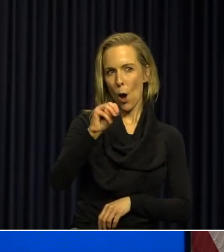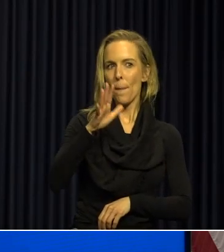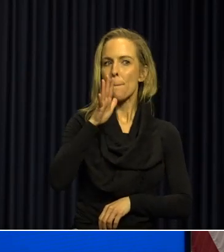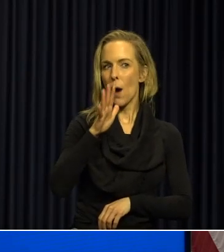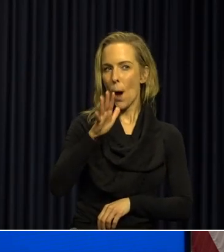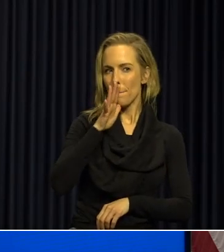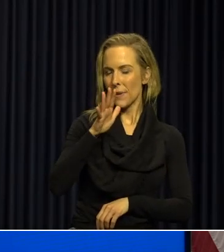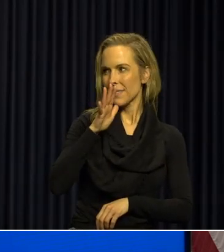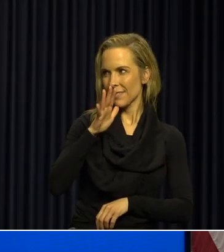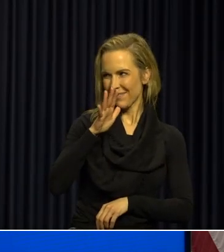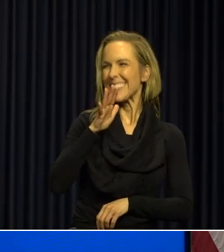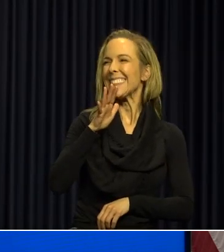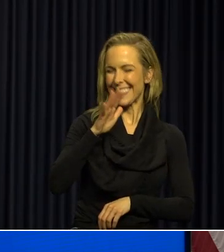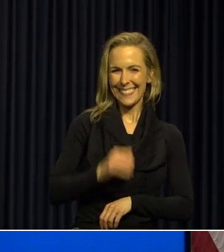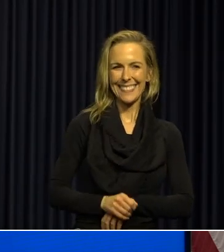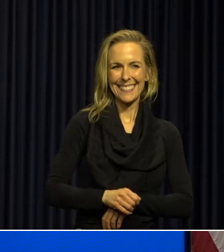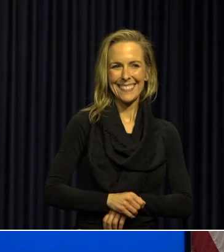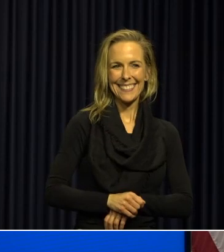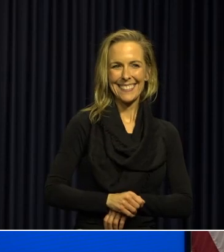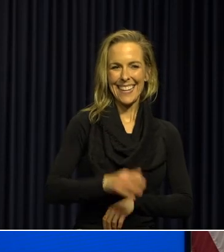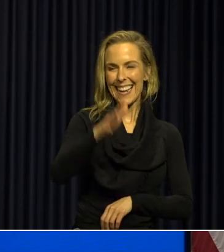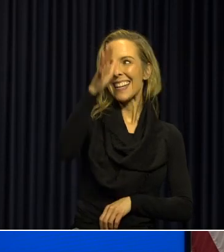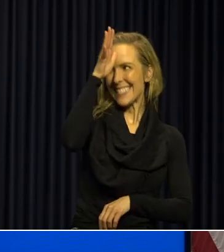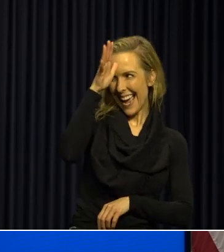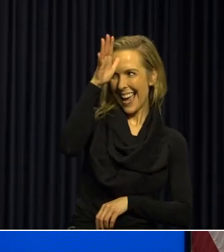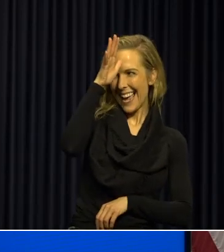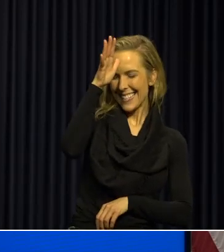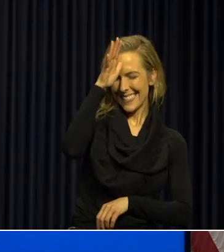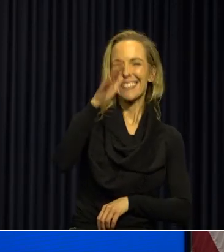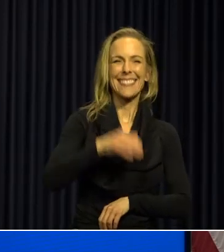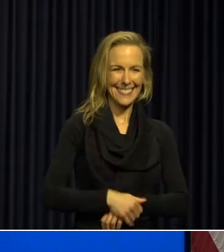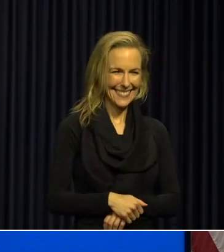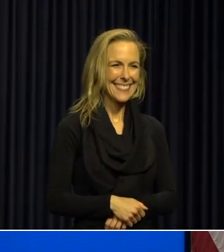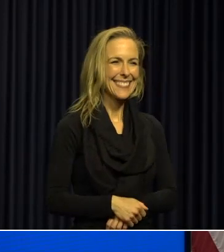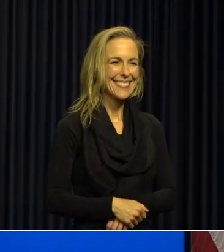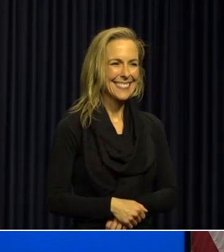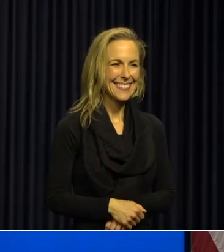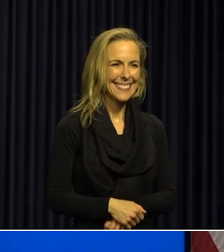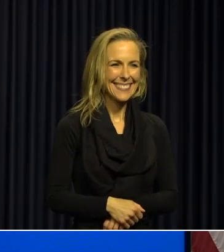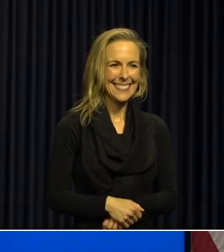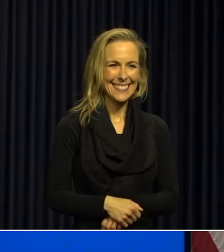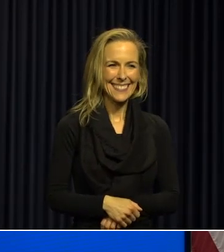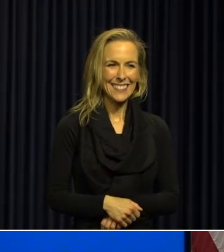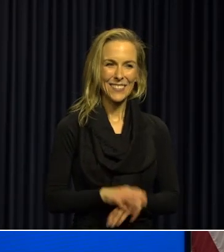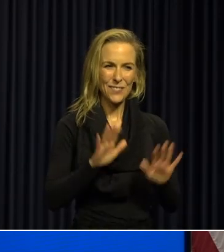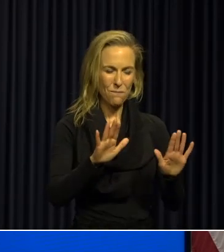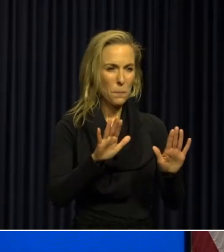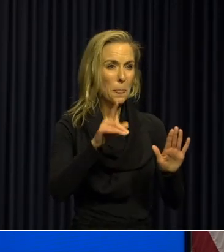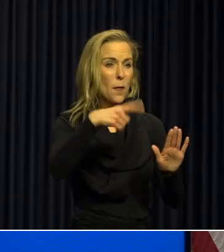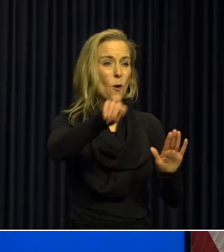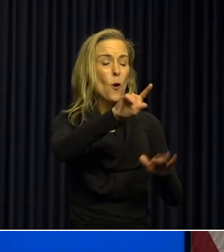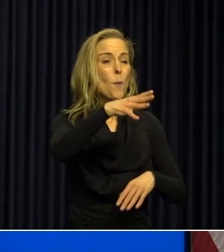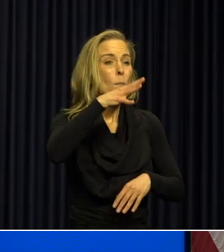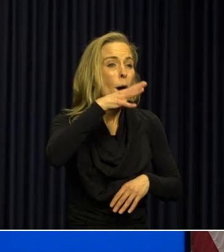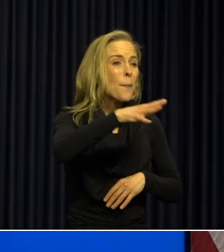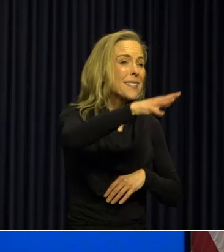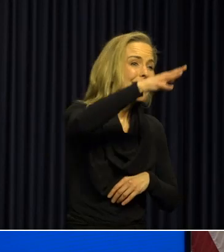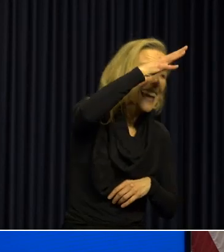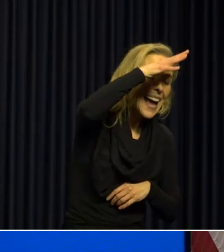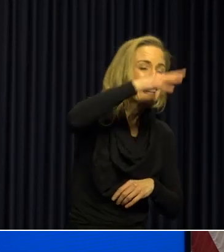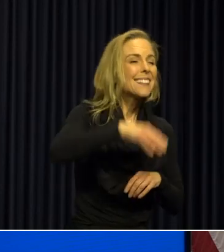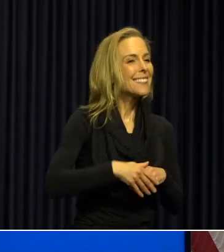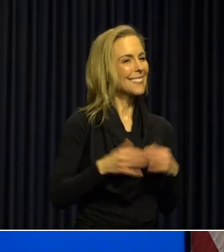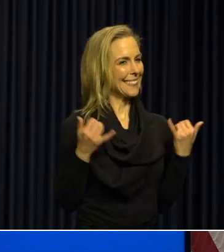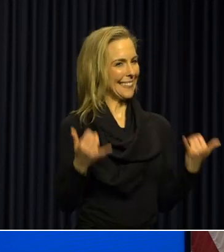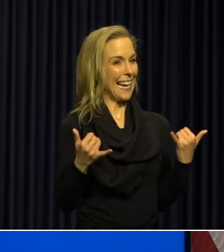time. Mom and dad. So to all the moms and dads,